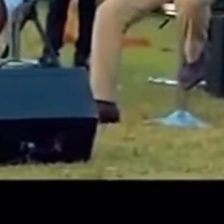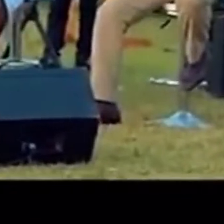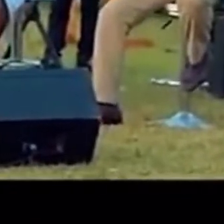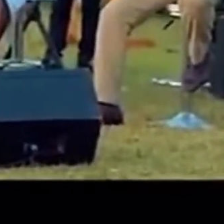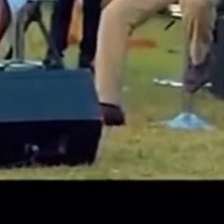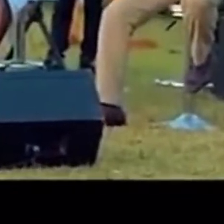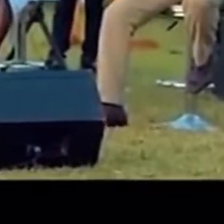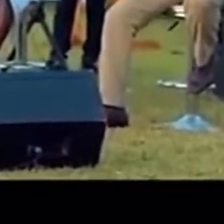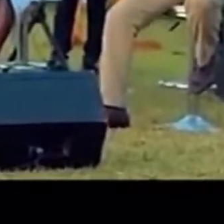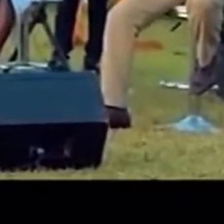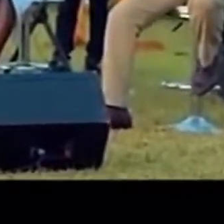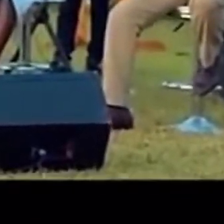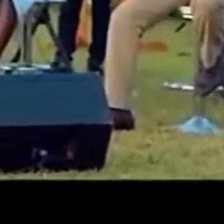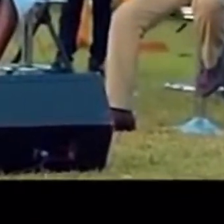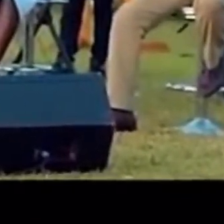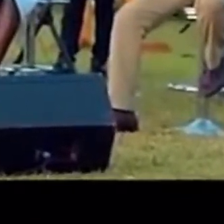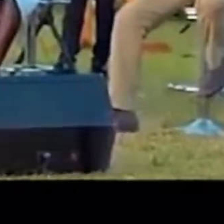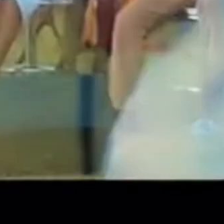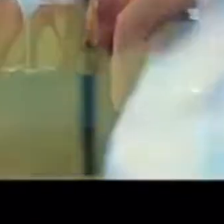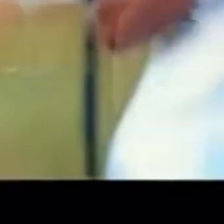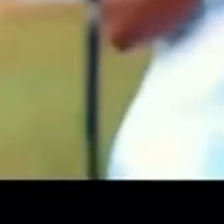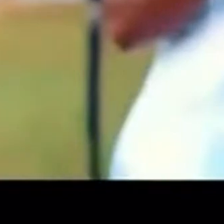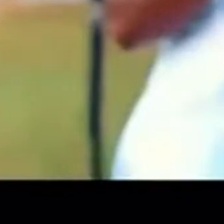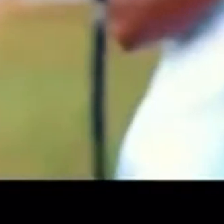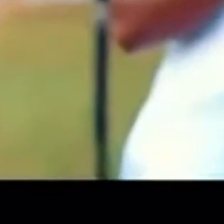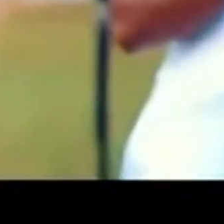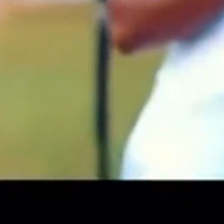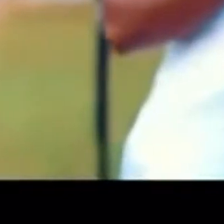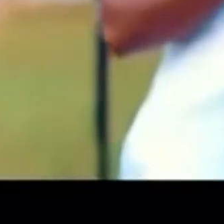makosa yenu bayawe